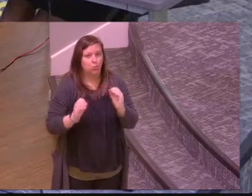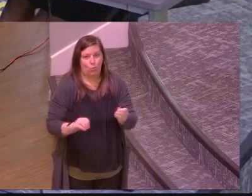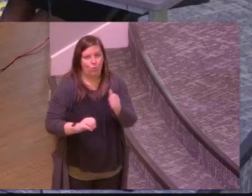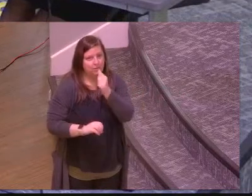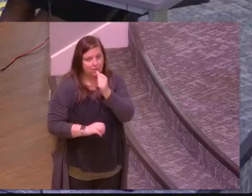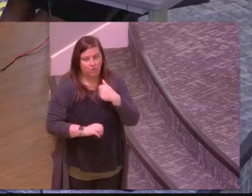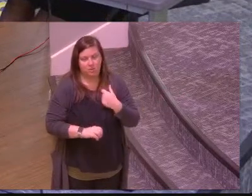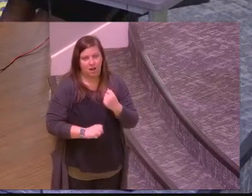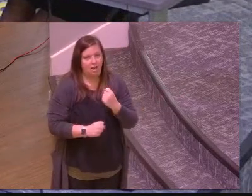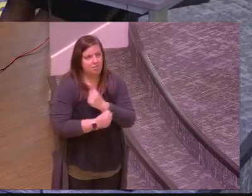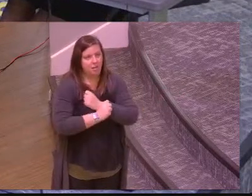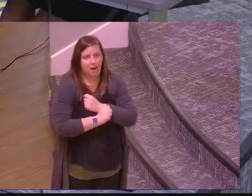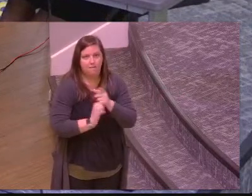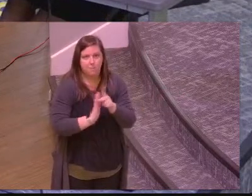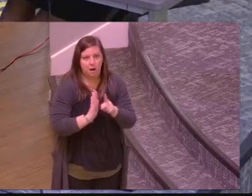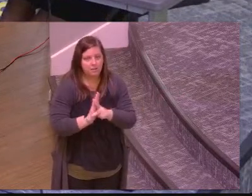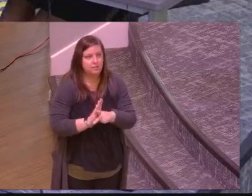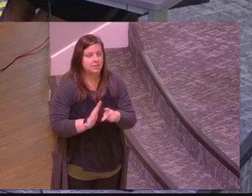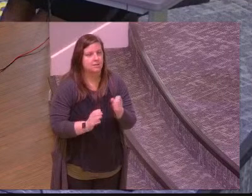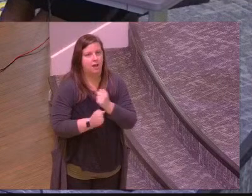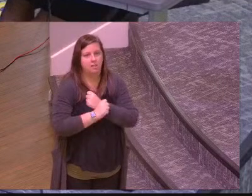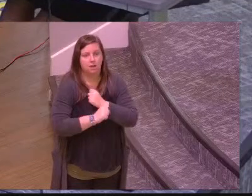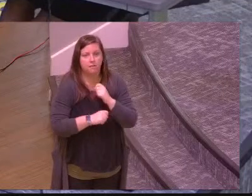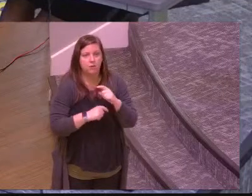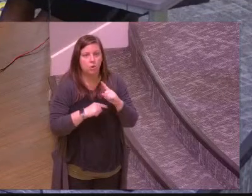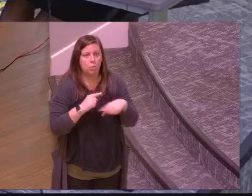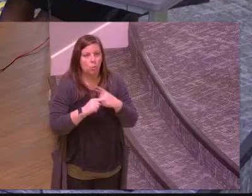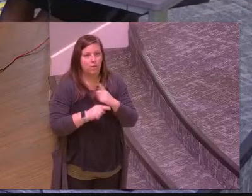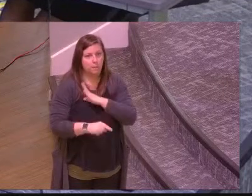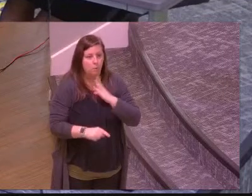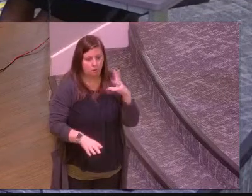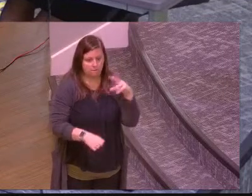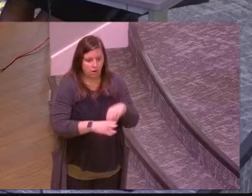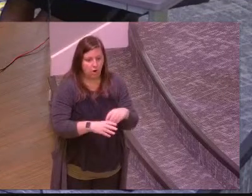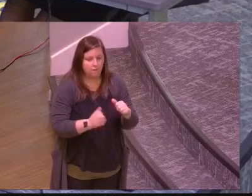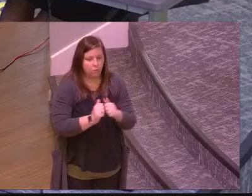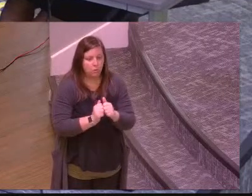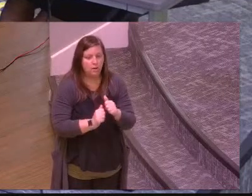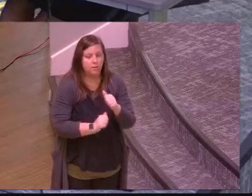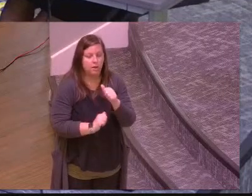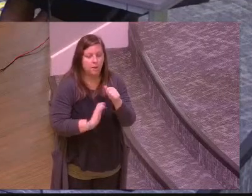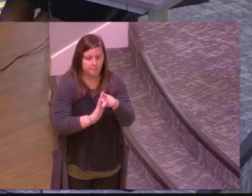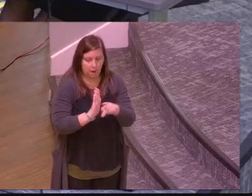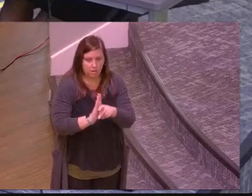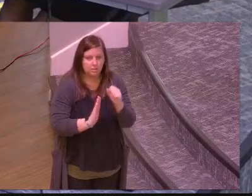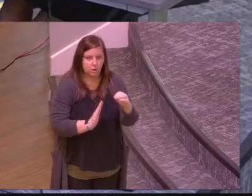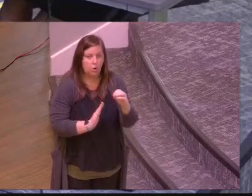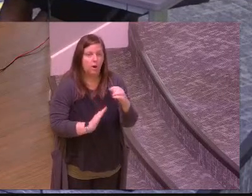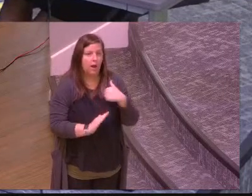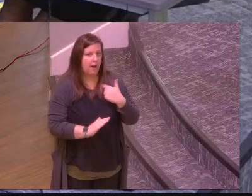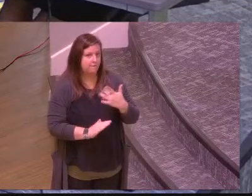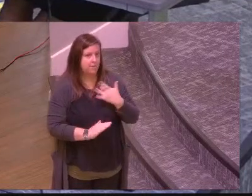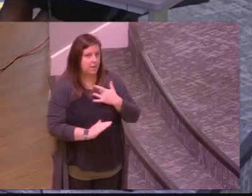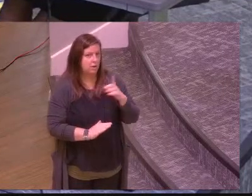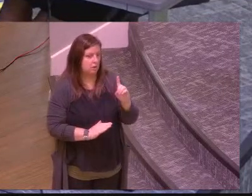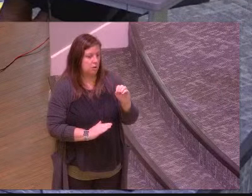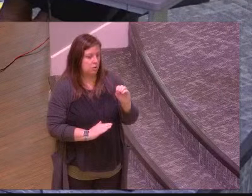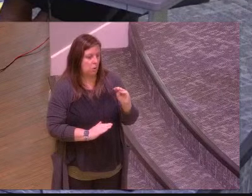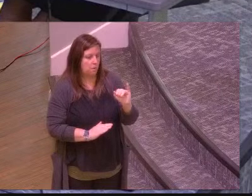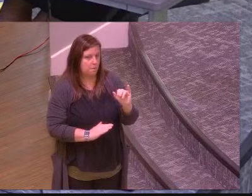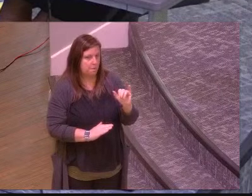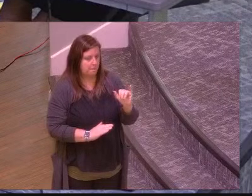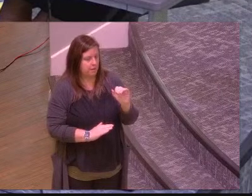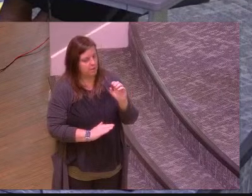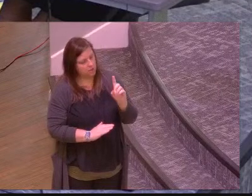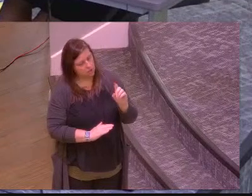when the board gets involved with policy. So I would just like to say that domain 4, number 1, where we work